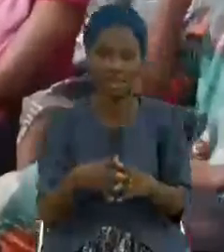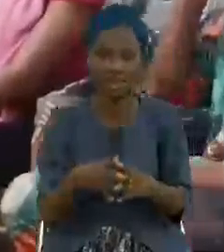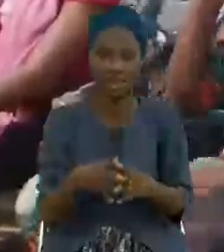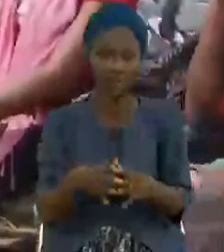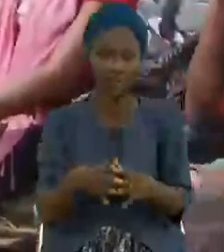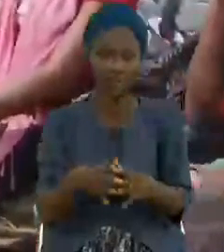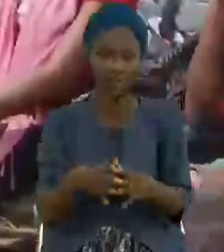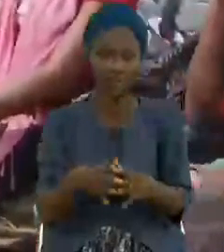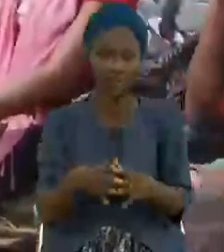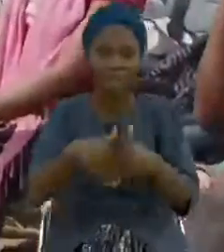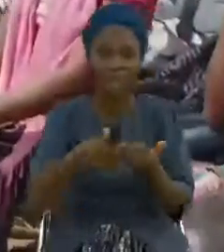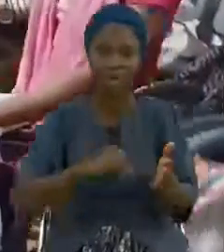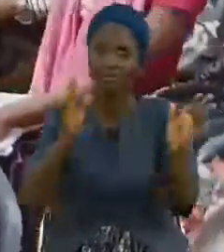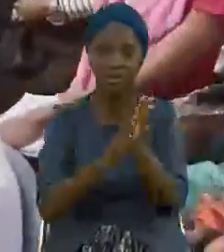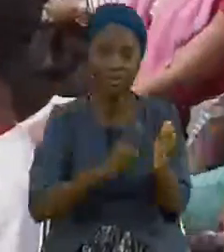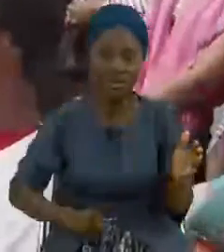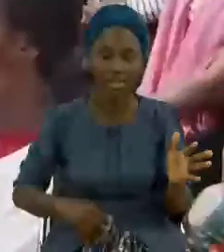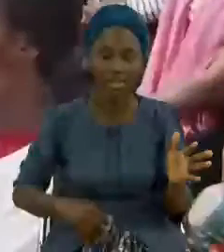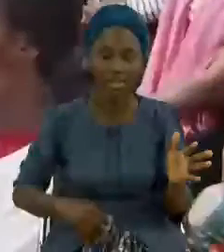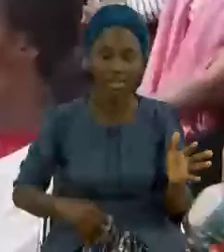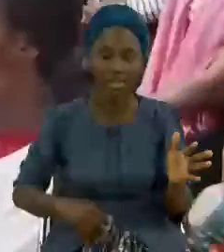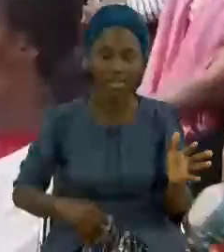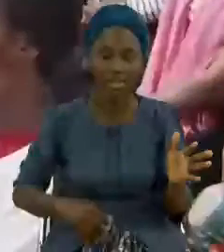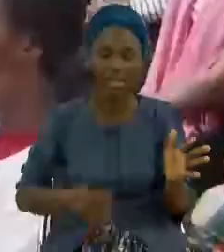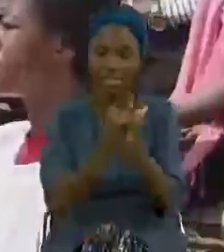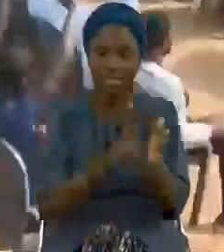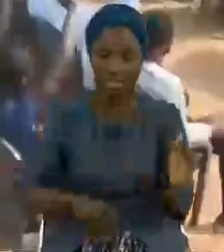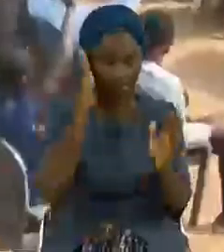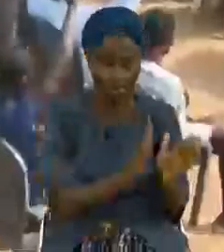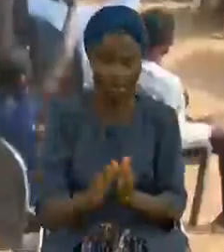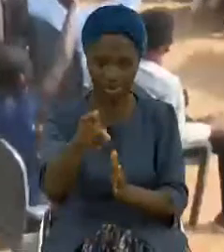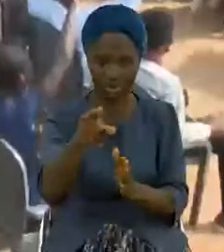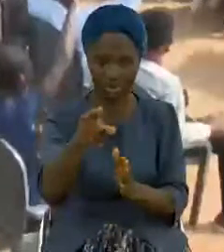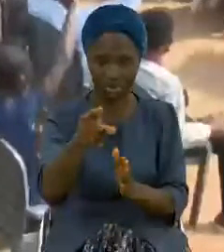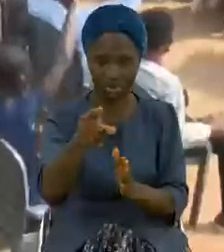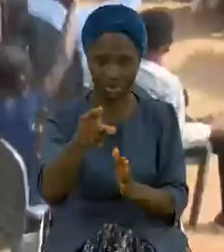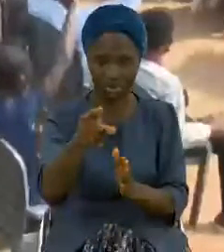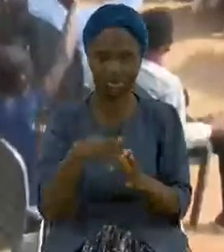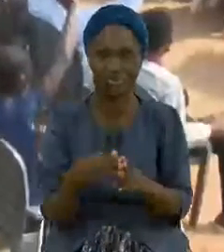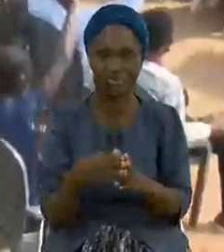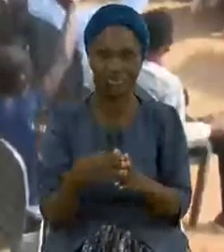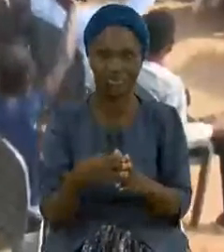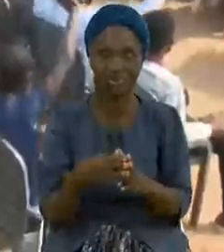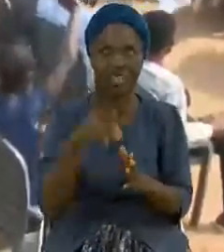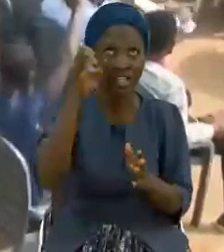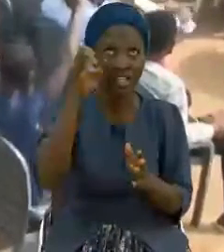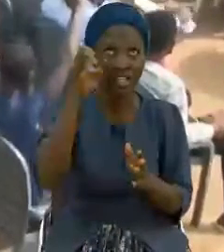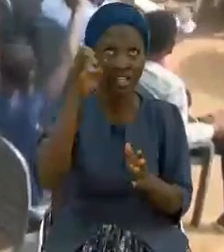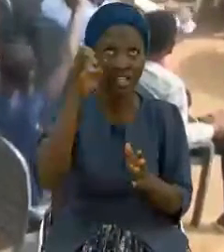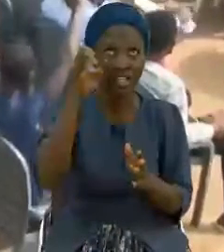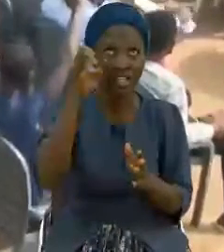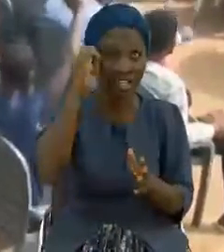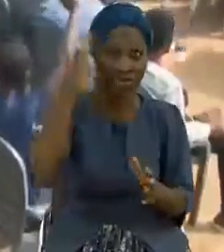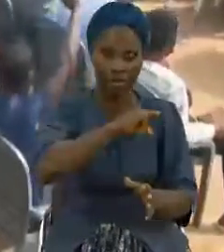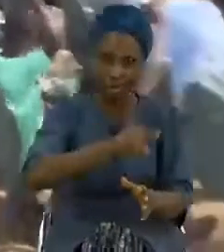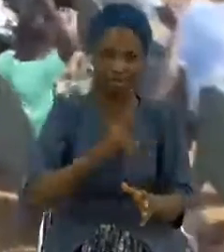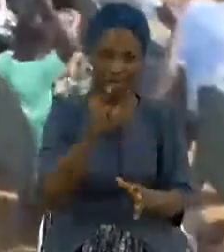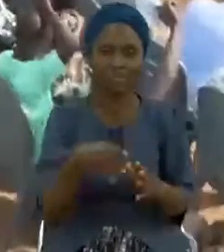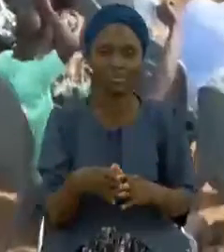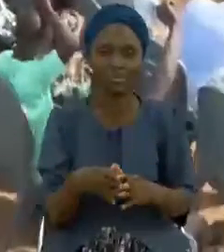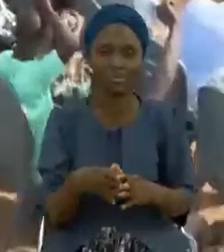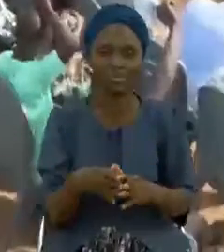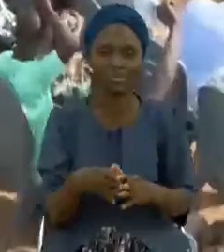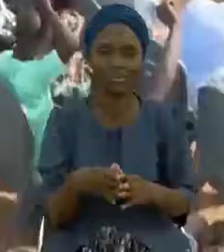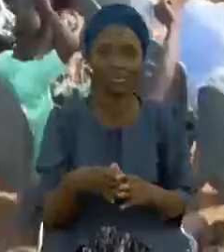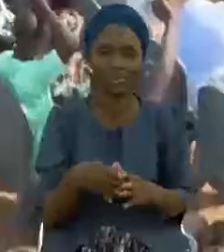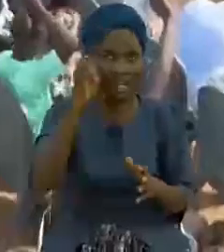Lord will prepare you. Amen. He will qualify you. Amen. He will make you ready. Amen. Your